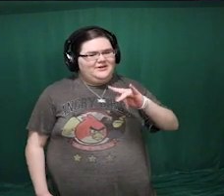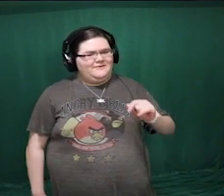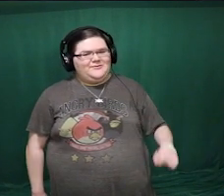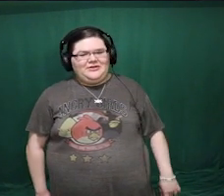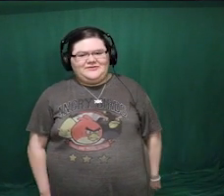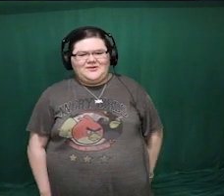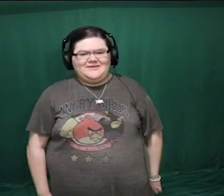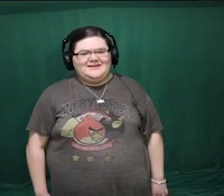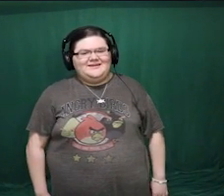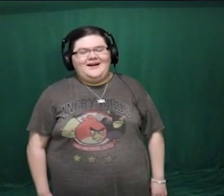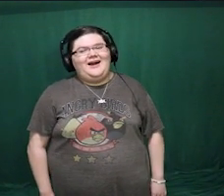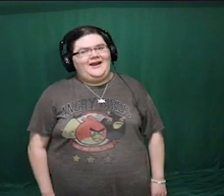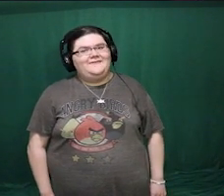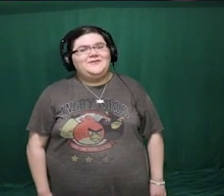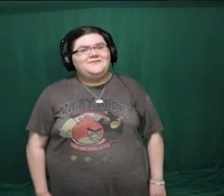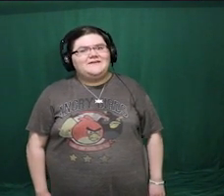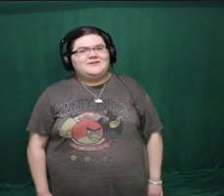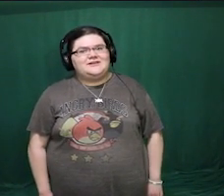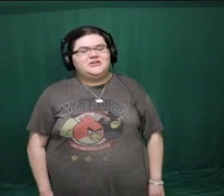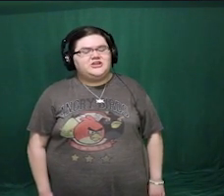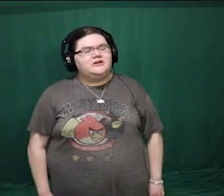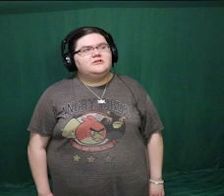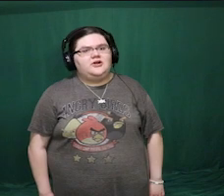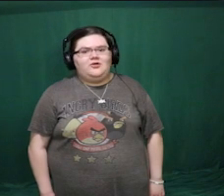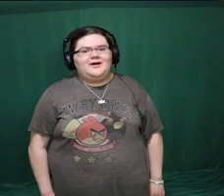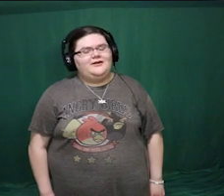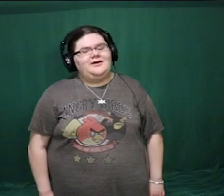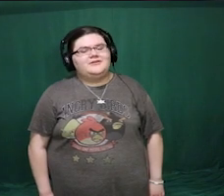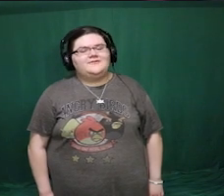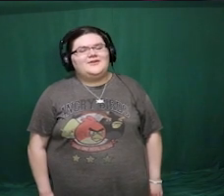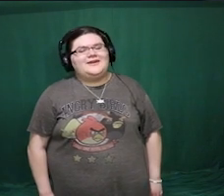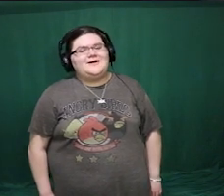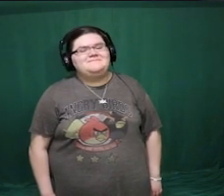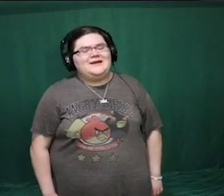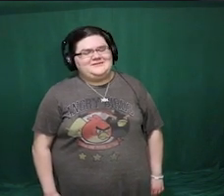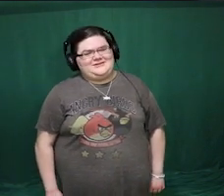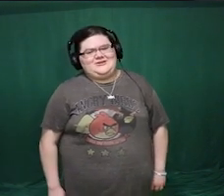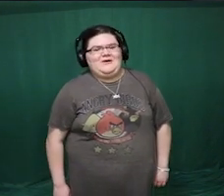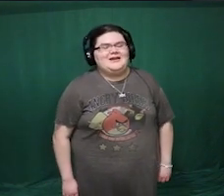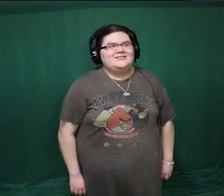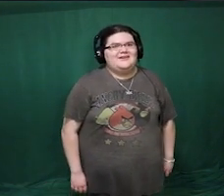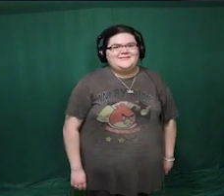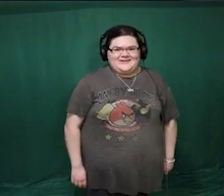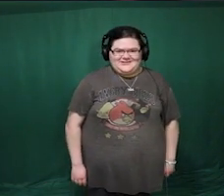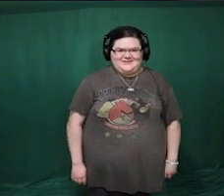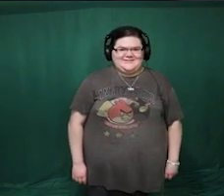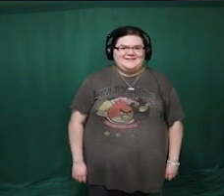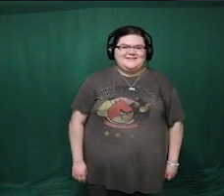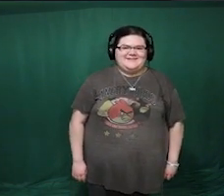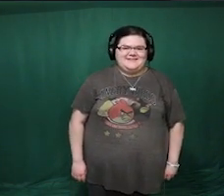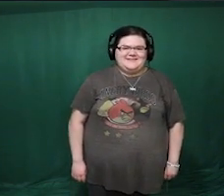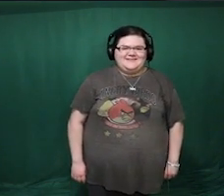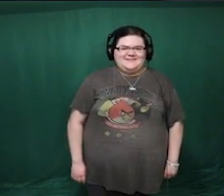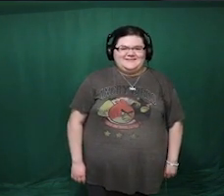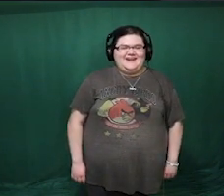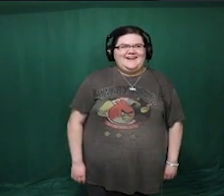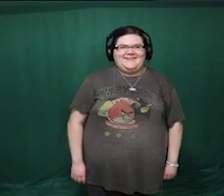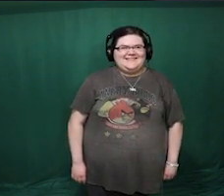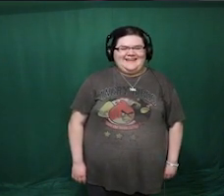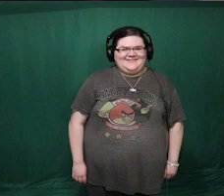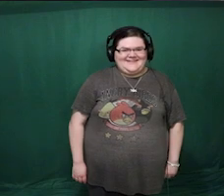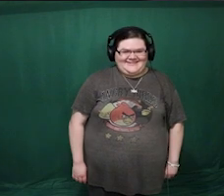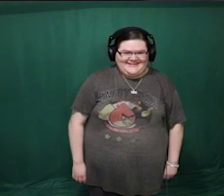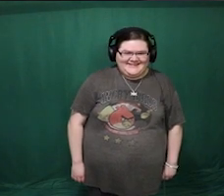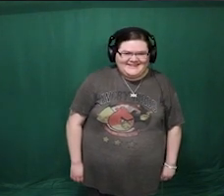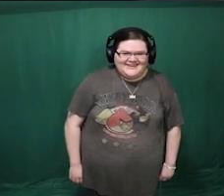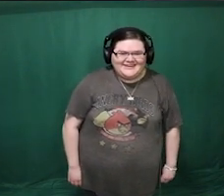I've been pretty good for both of them. If you've never seen Cheers, oh my god, it's a freaking amazing show. I love that show. Oh,